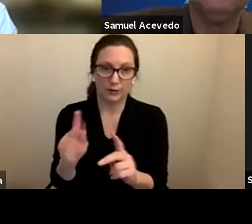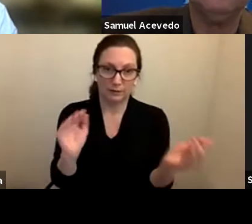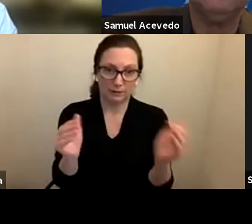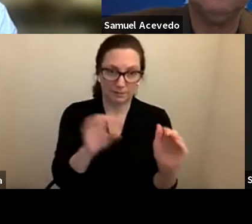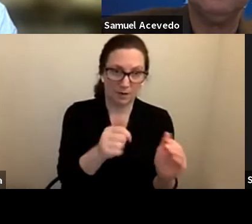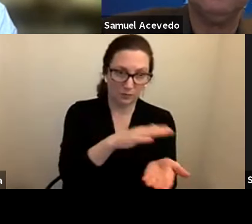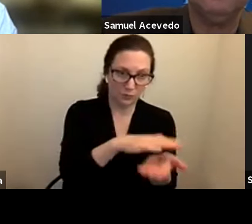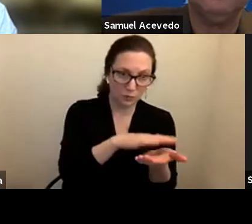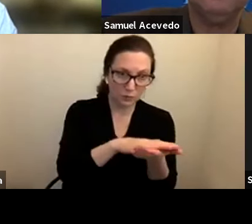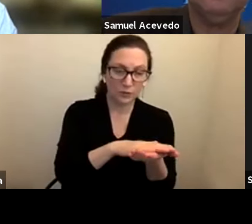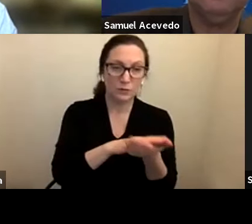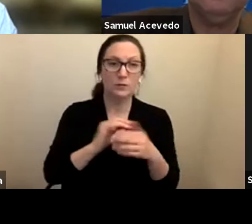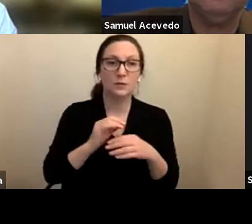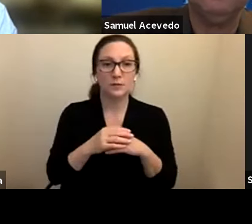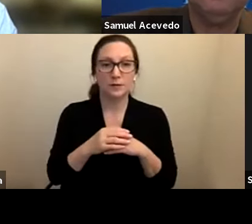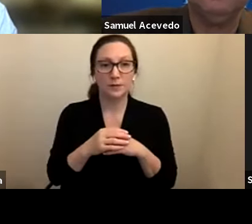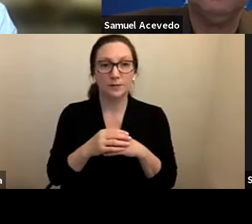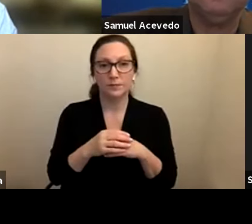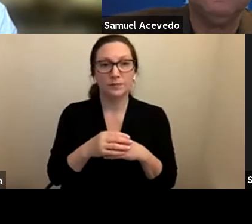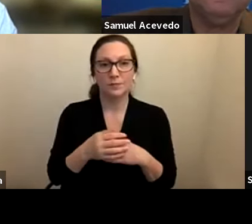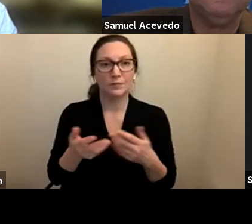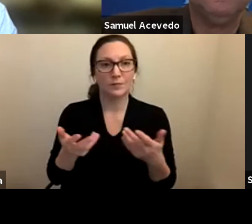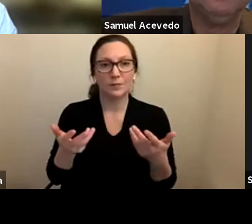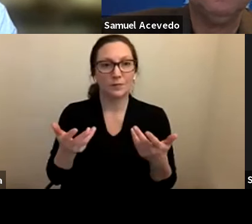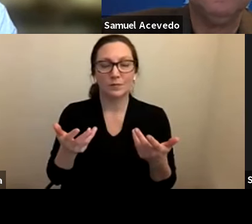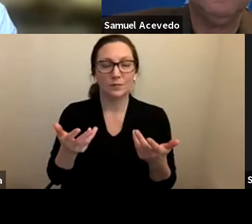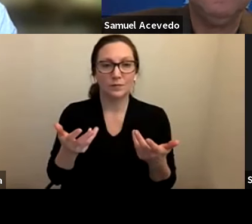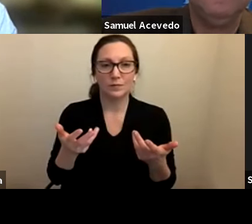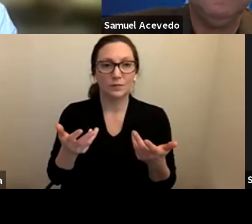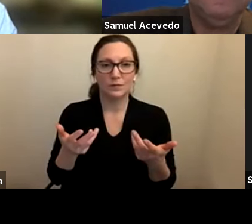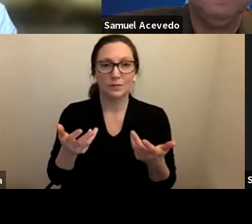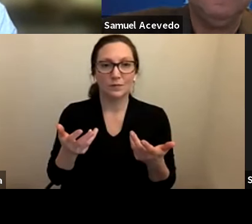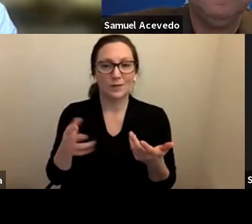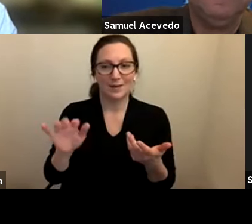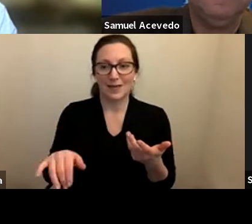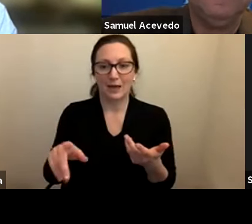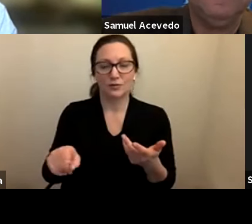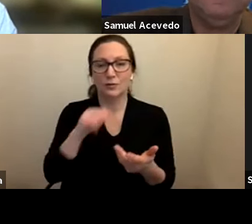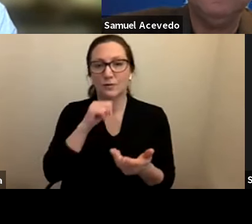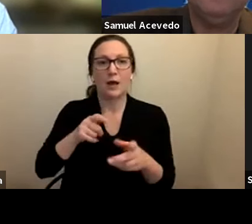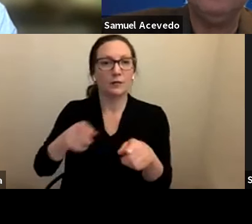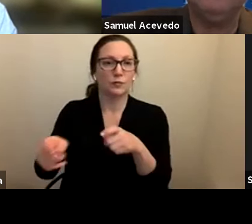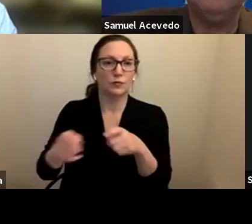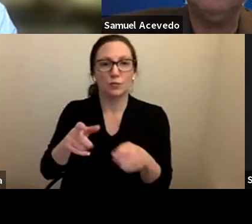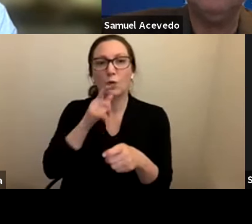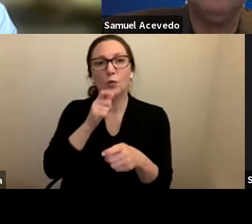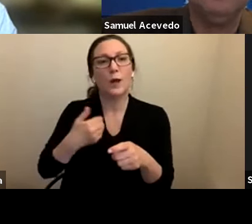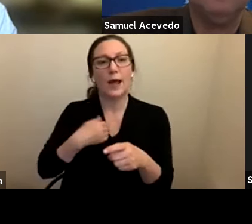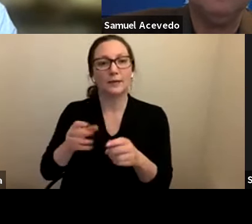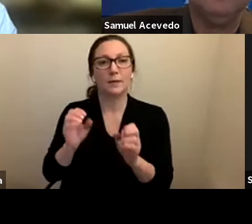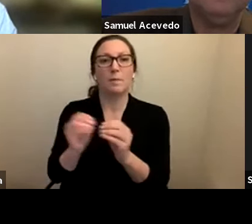schools. And you don't want that to just control who gets subsequent